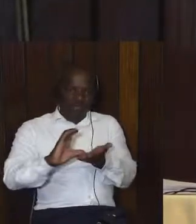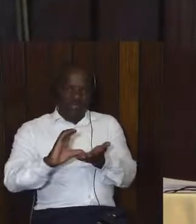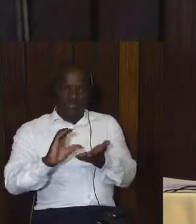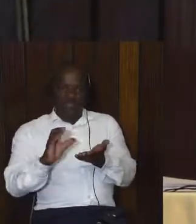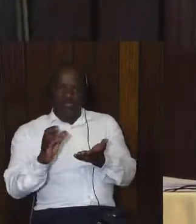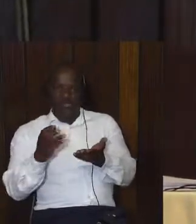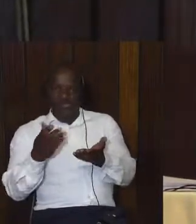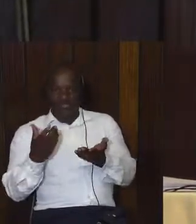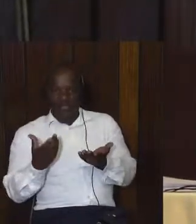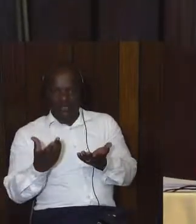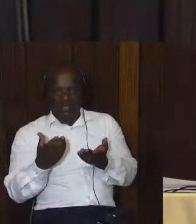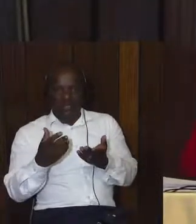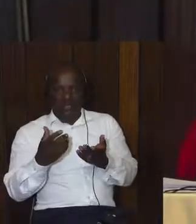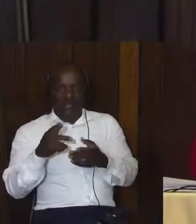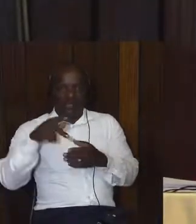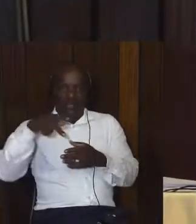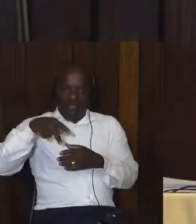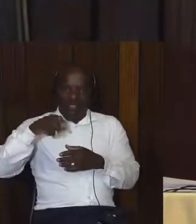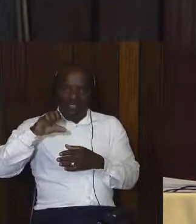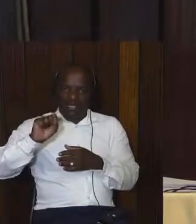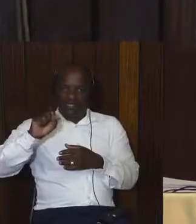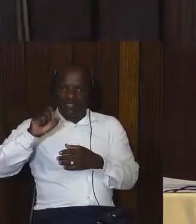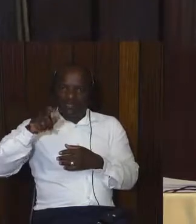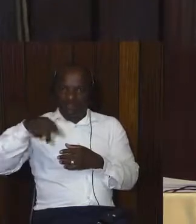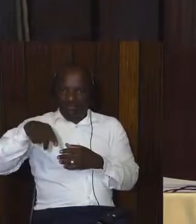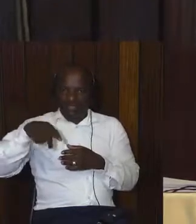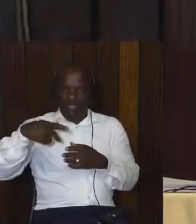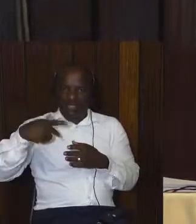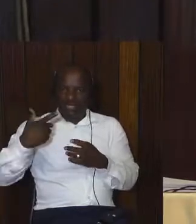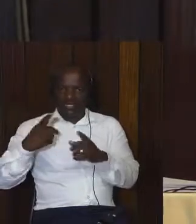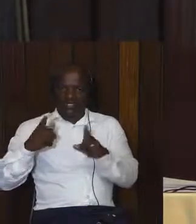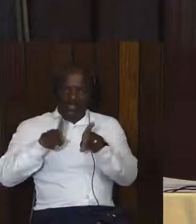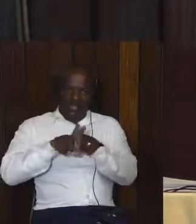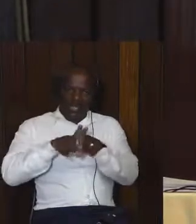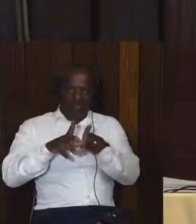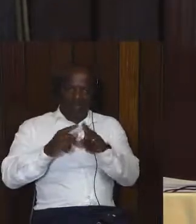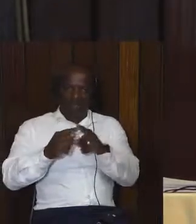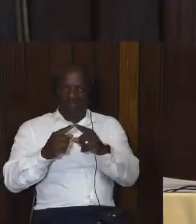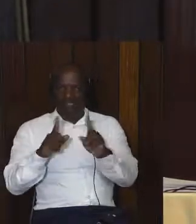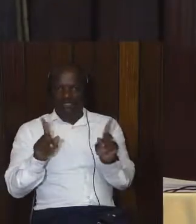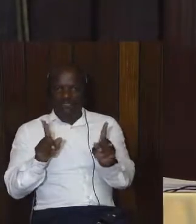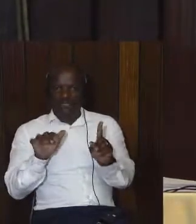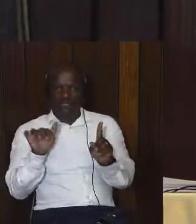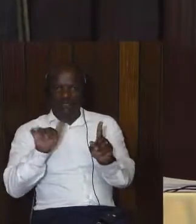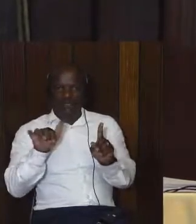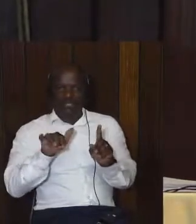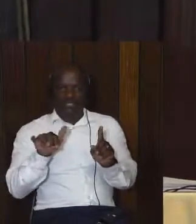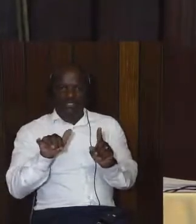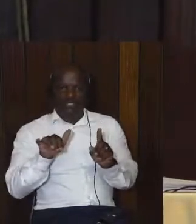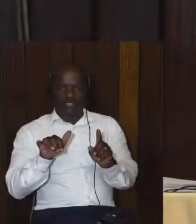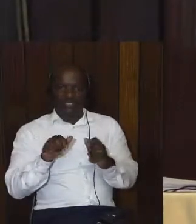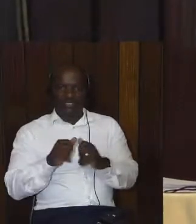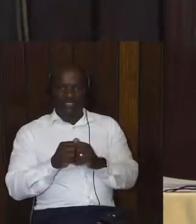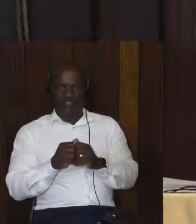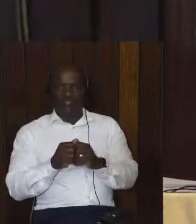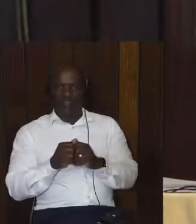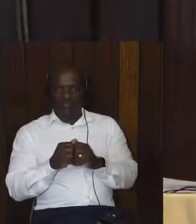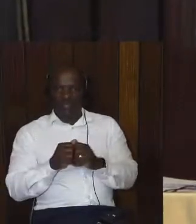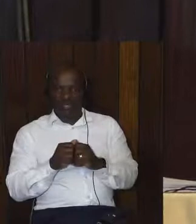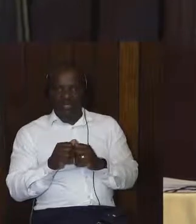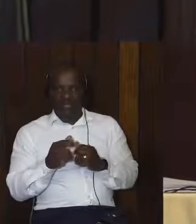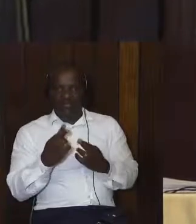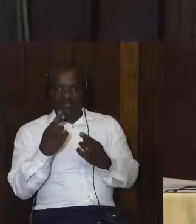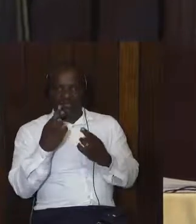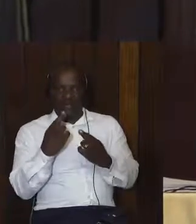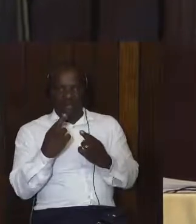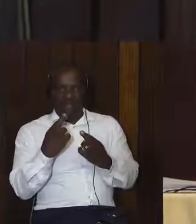talking about the same PSP or a ZZ parent component? And the question was asked, and I hope I might not be wrong to